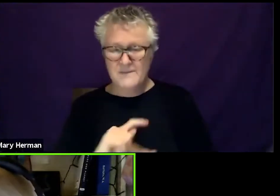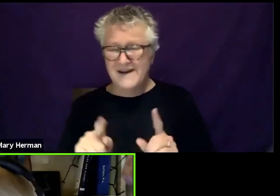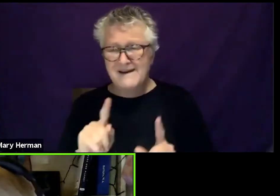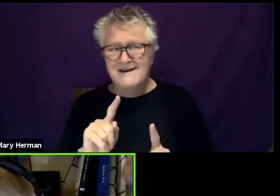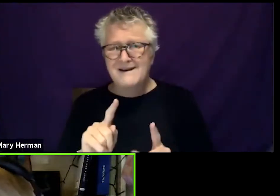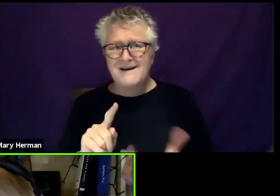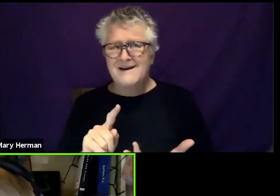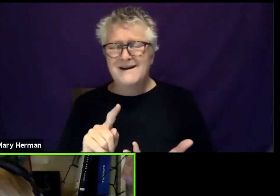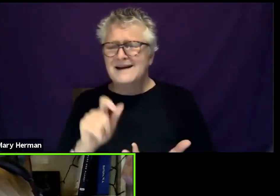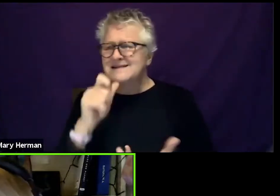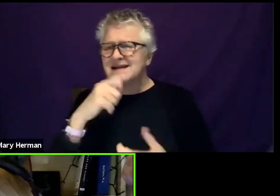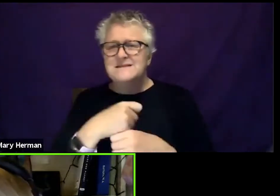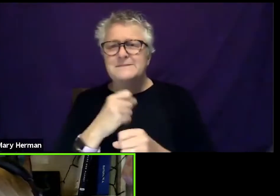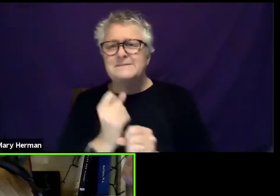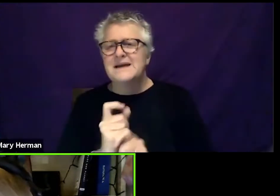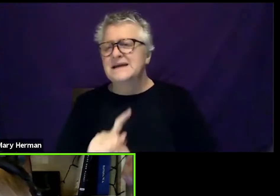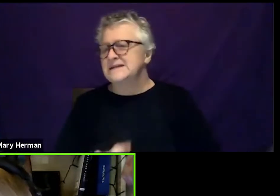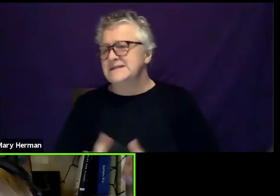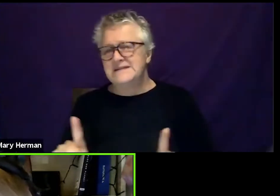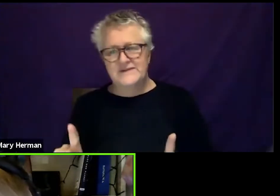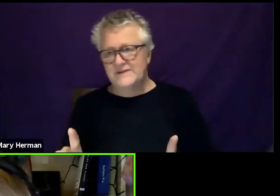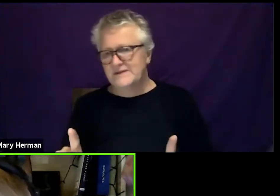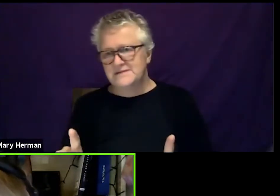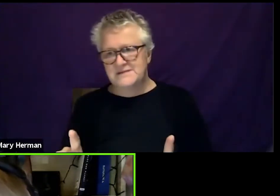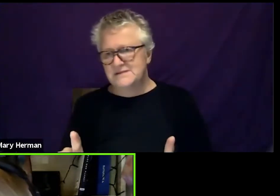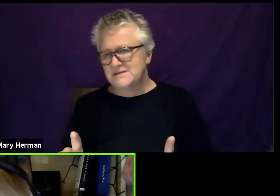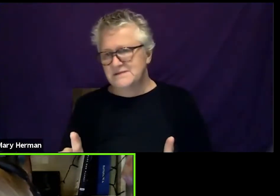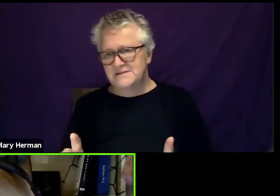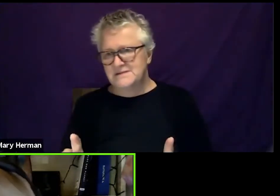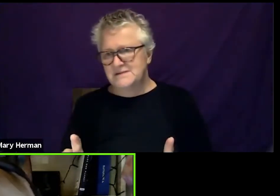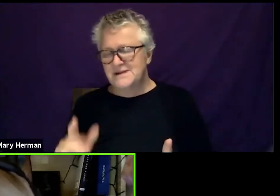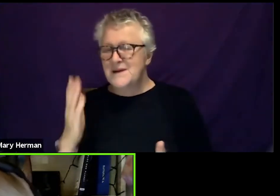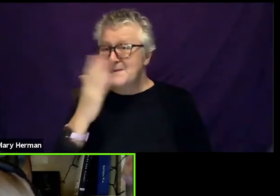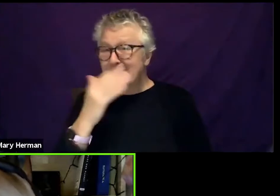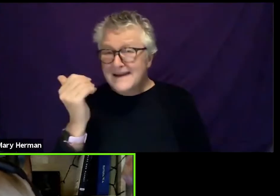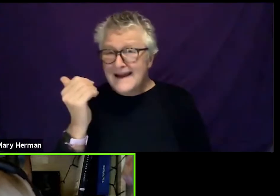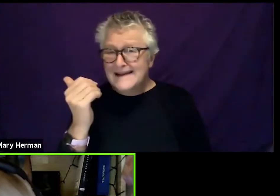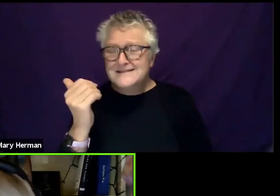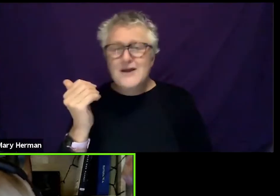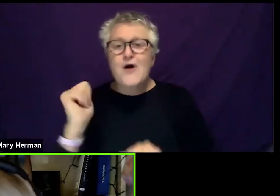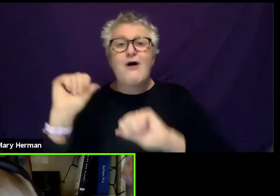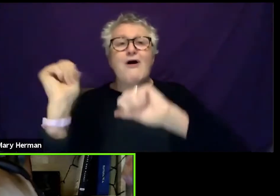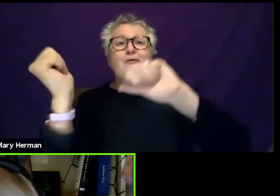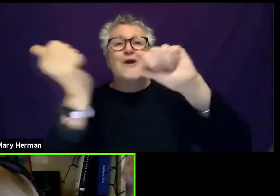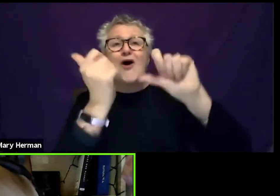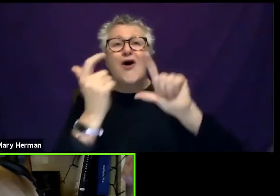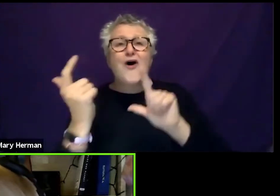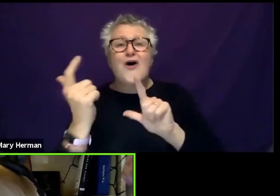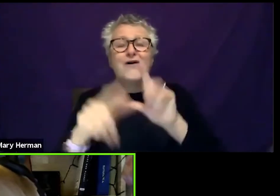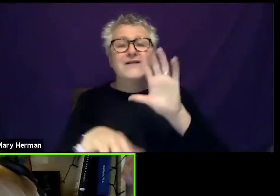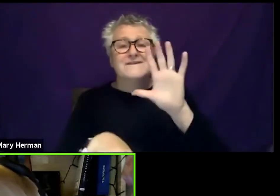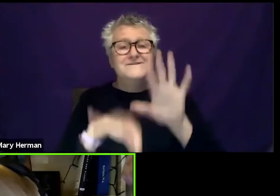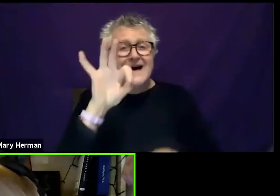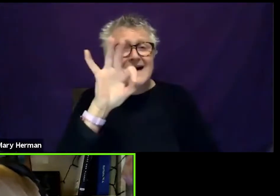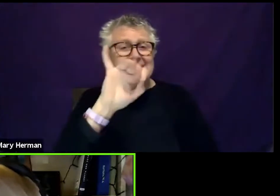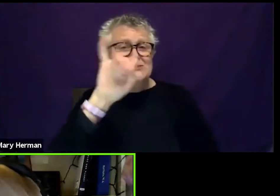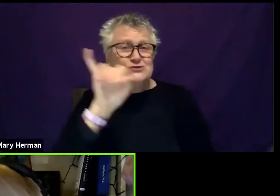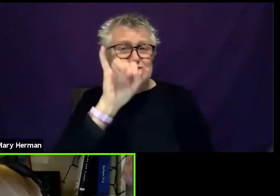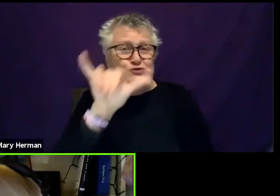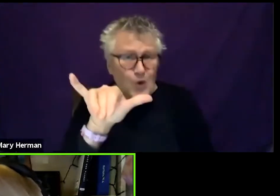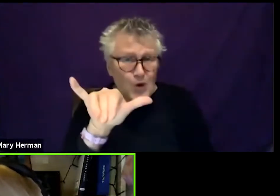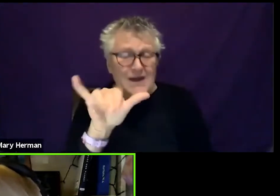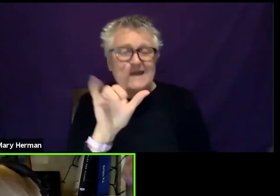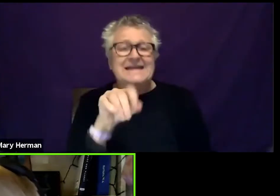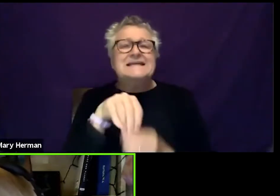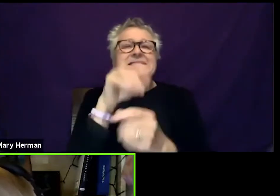like, because we all find joy in something, you know. And that's what